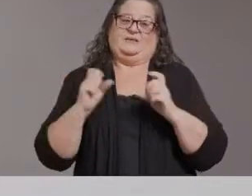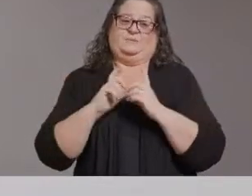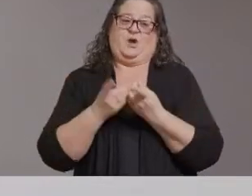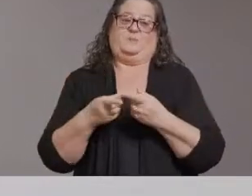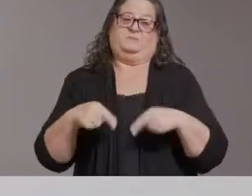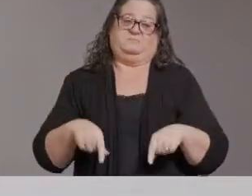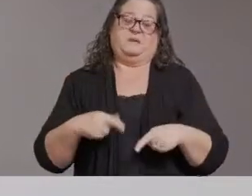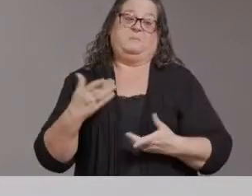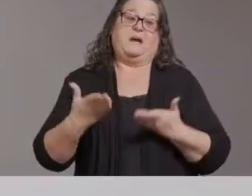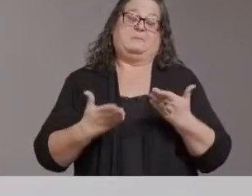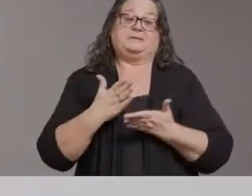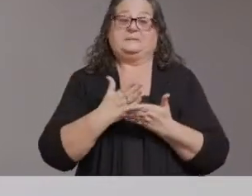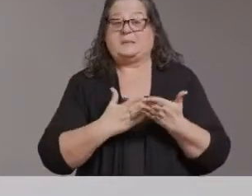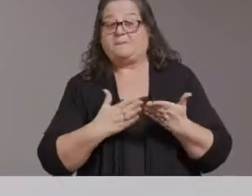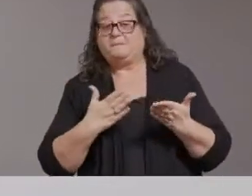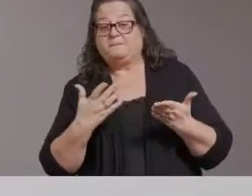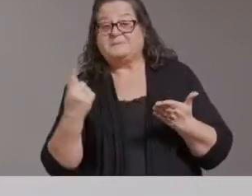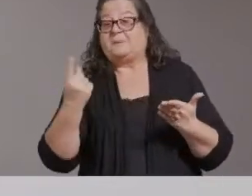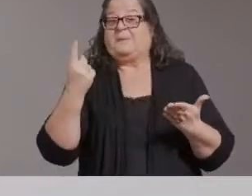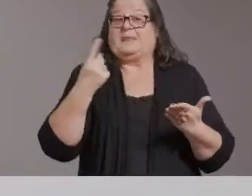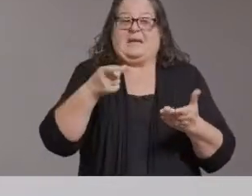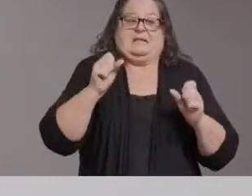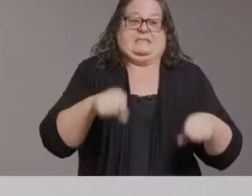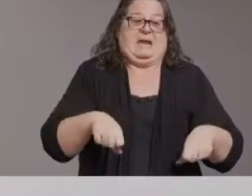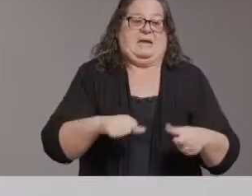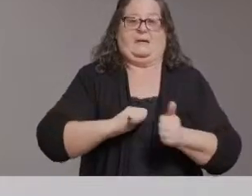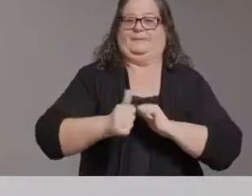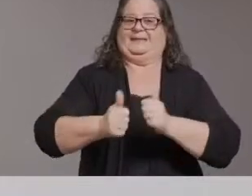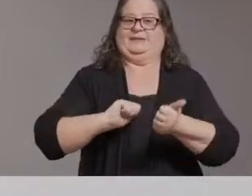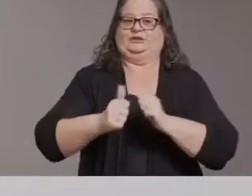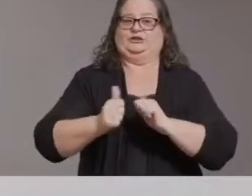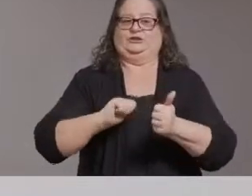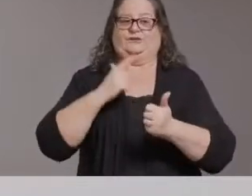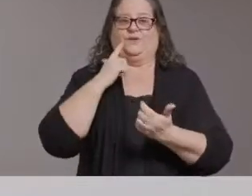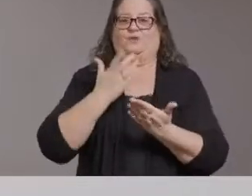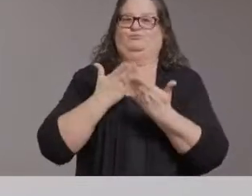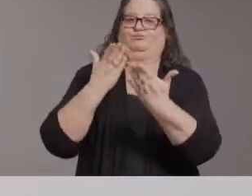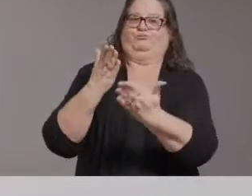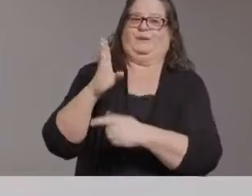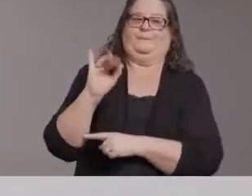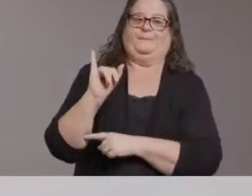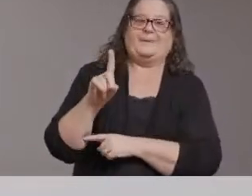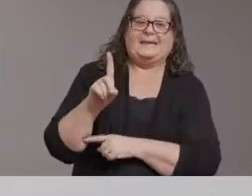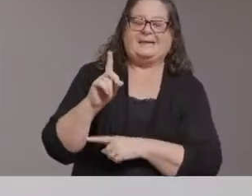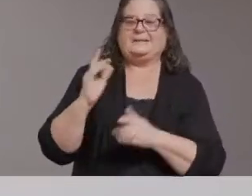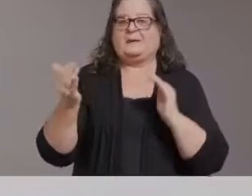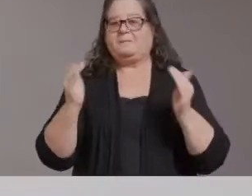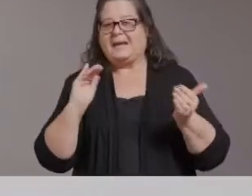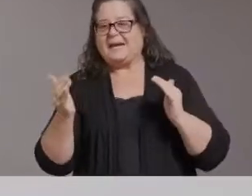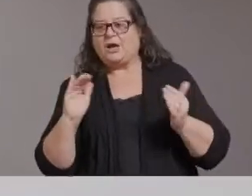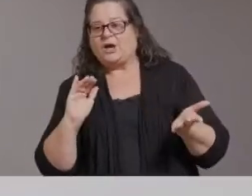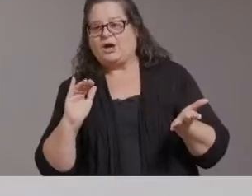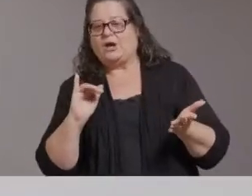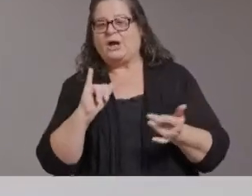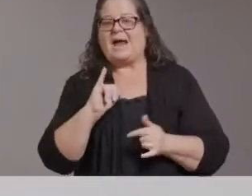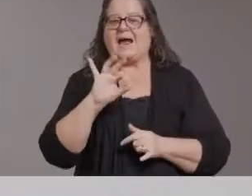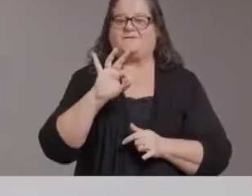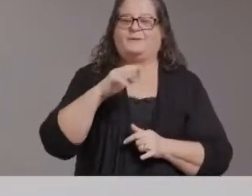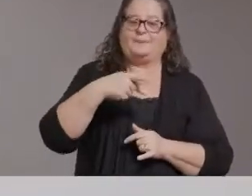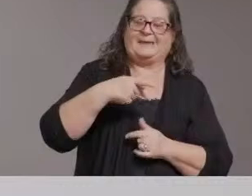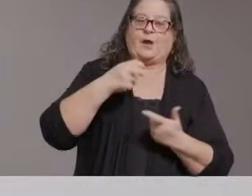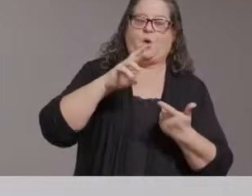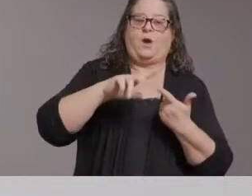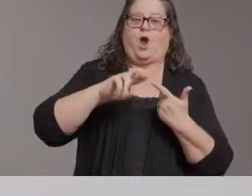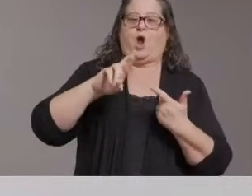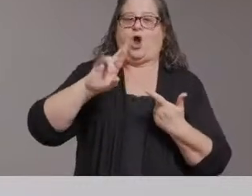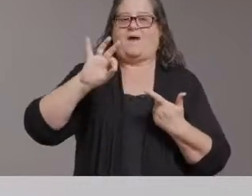that we need to do a competition impracticable for versus an IFB or an RFP. Okay, thank you.